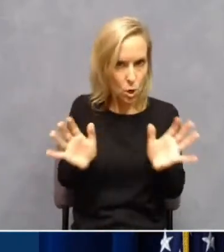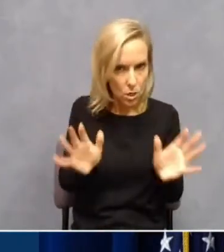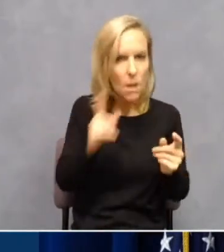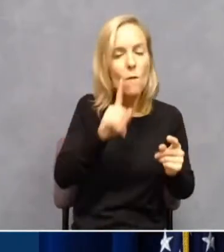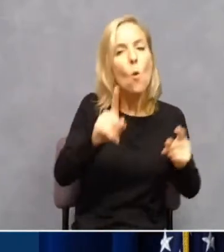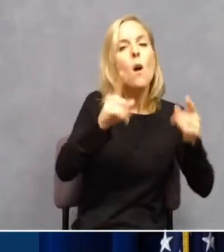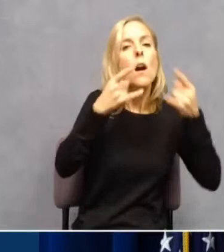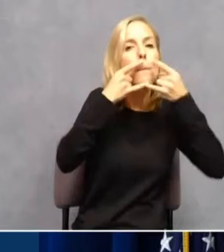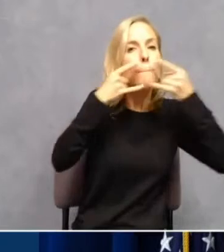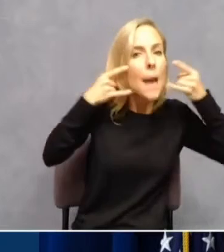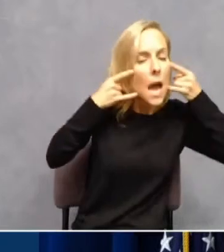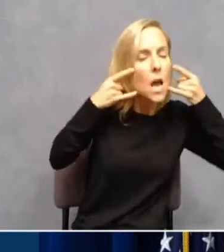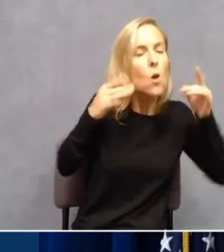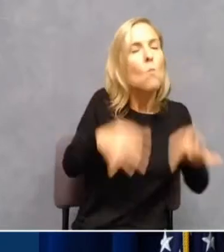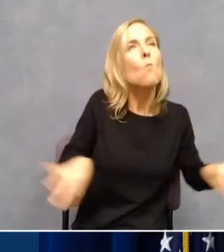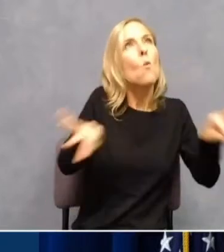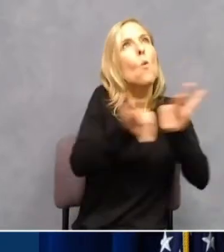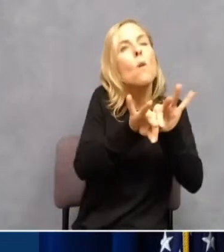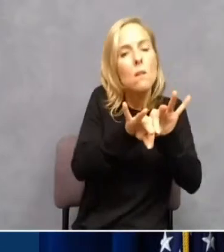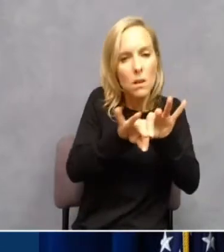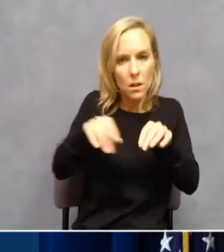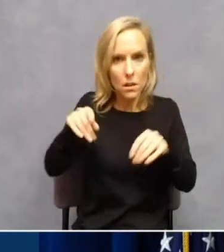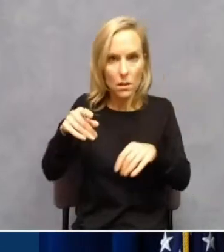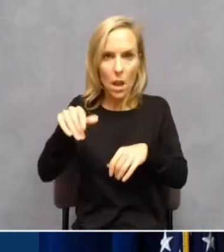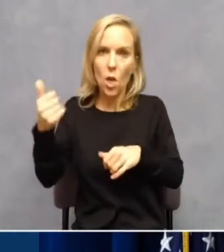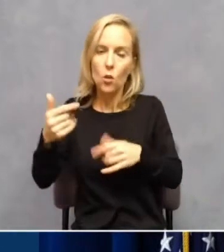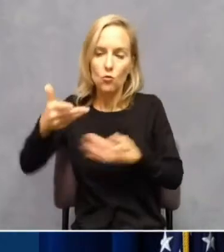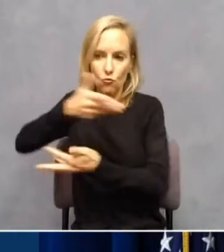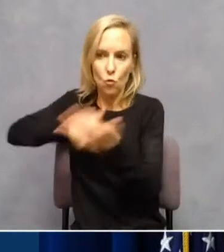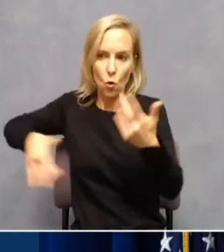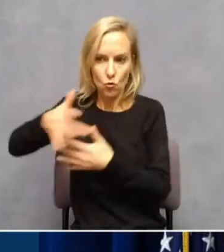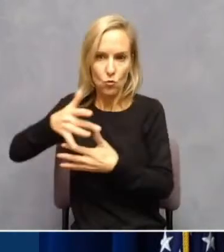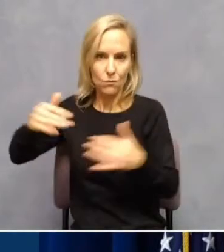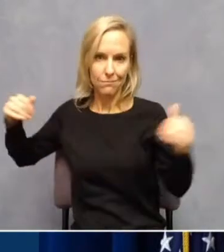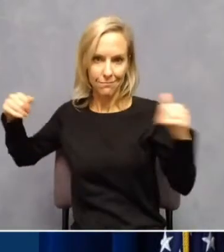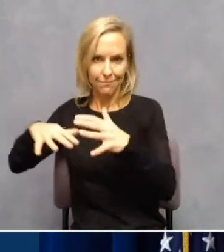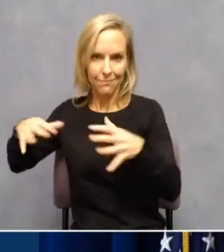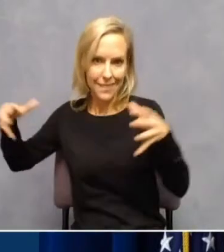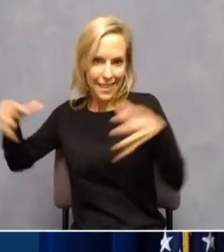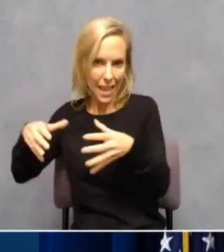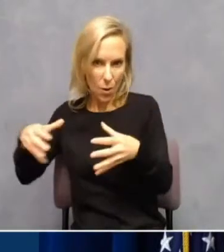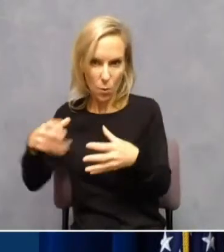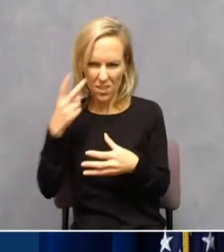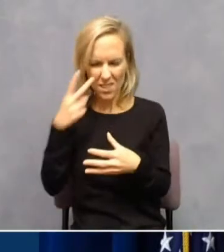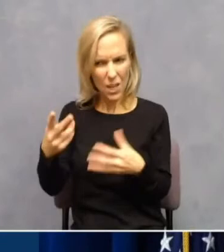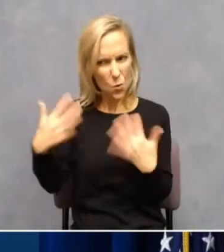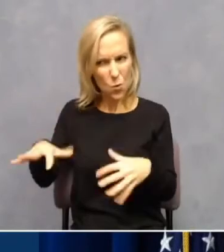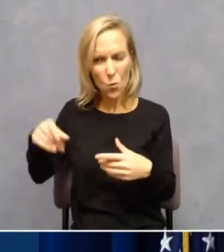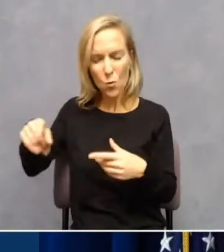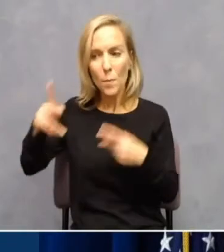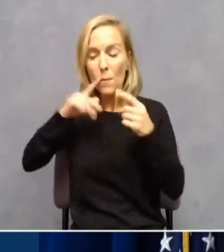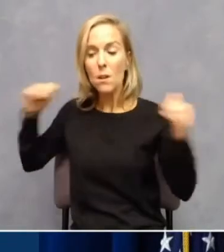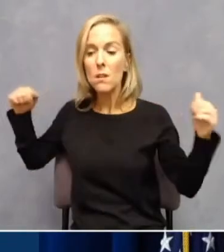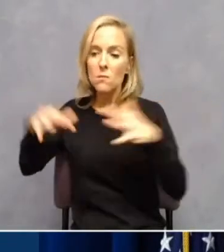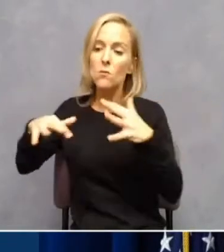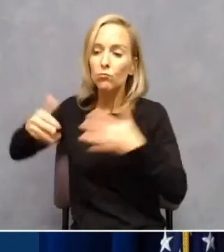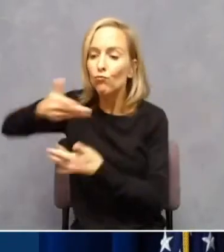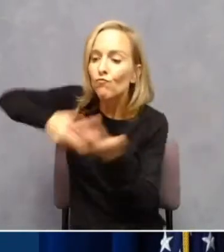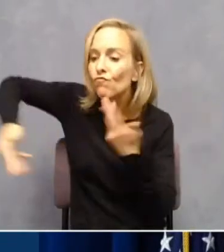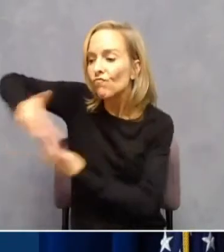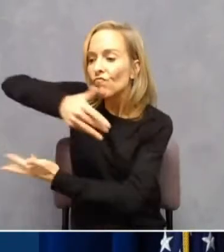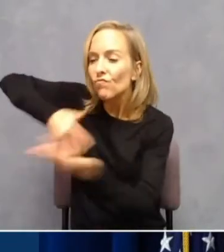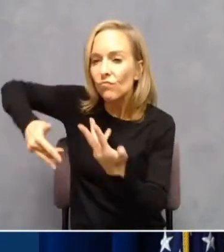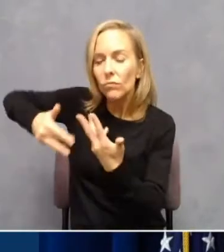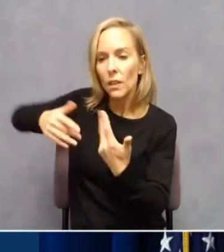push and push, and the other is social gatherings. We're seeing a lot of spread by social gatherings that aren't 10